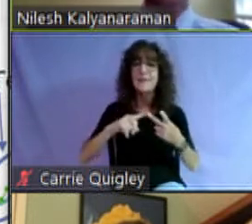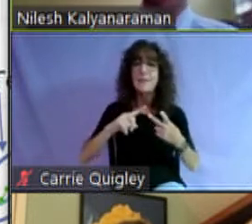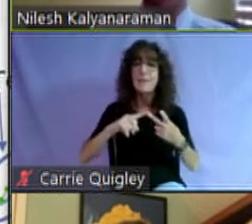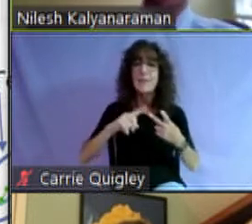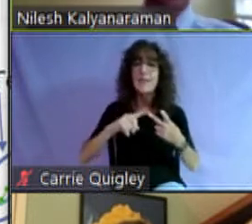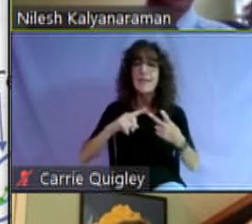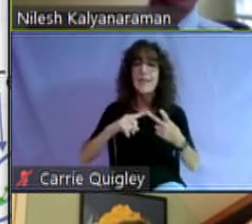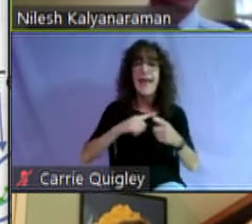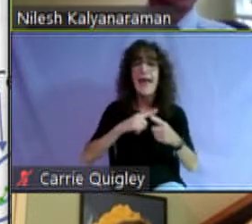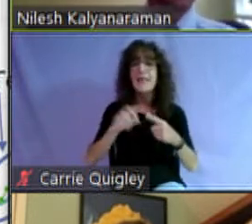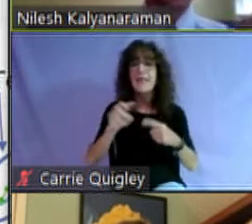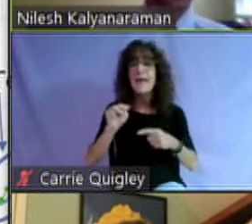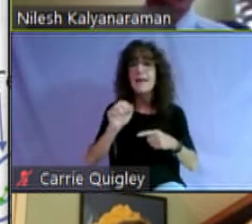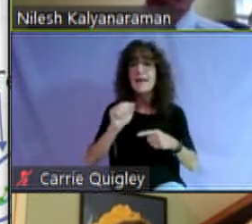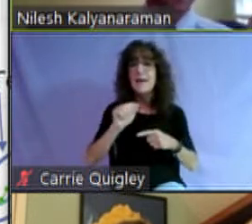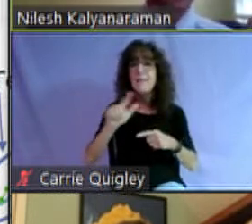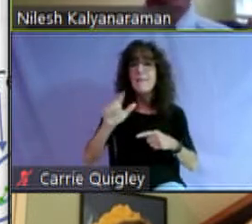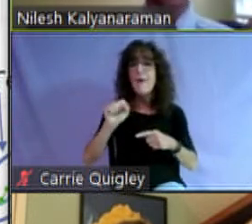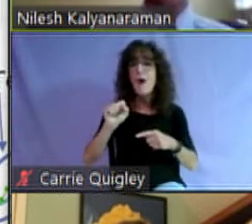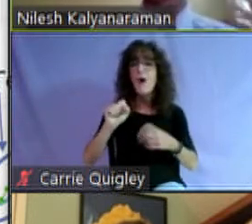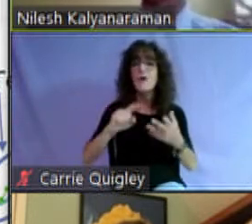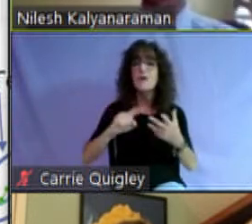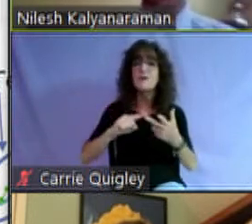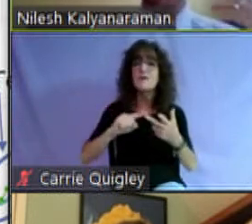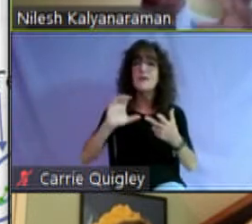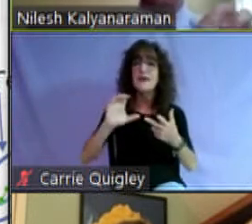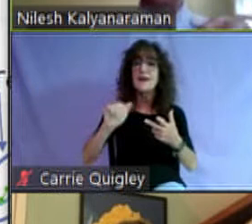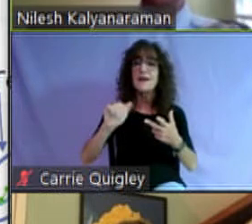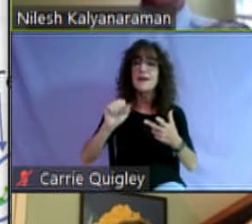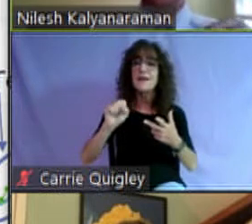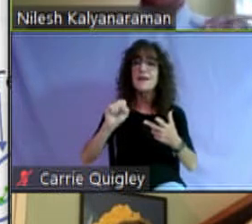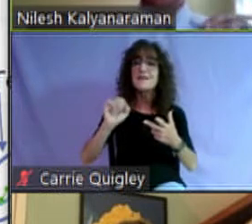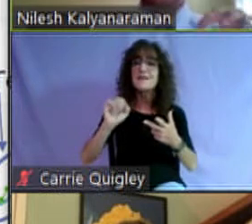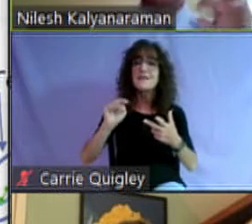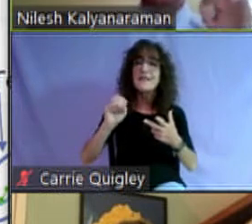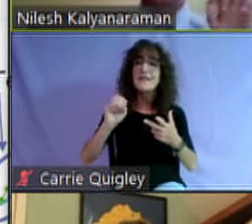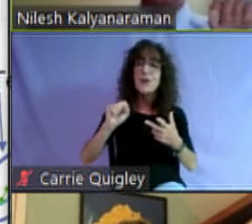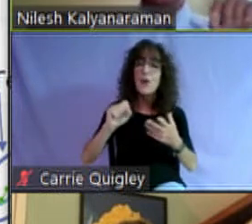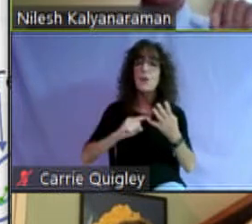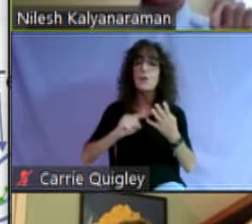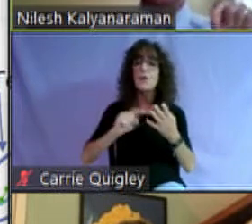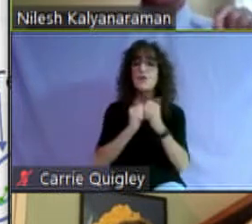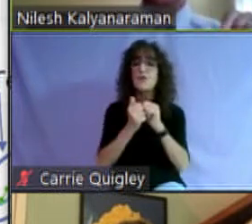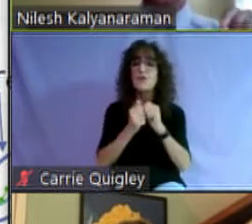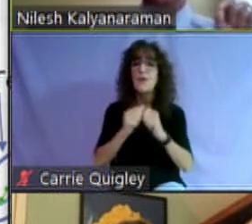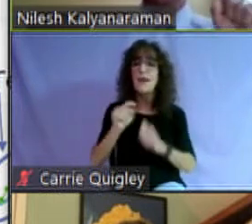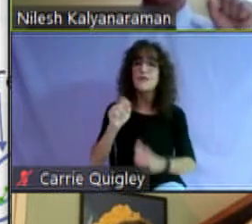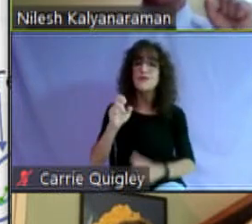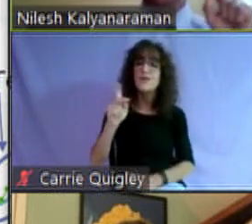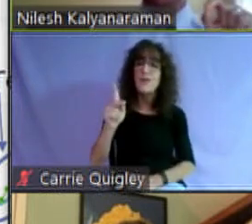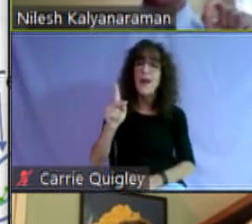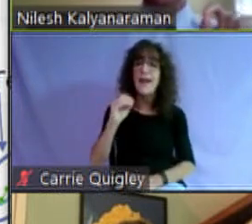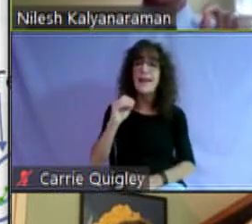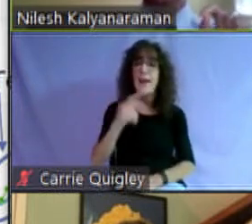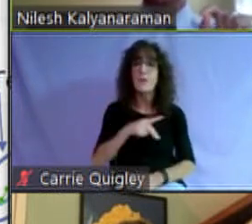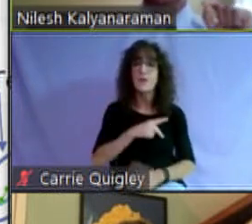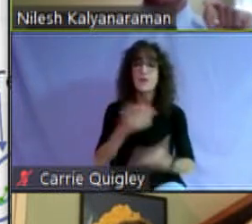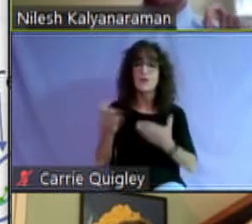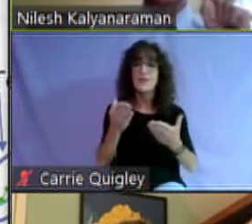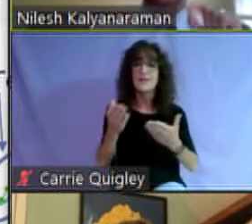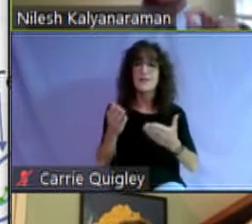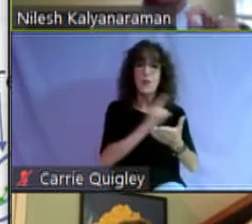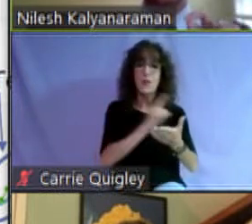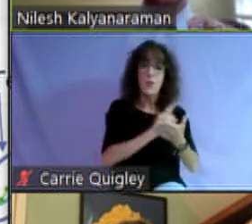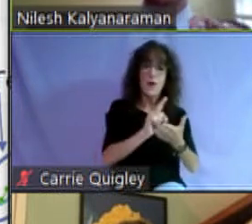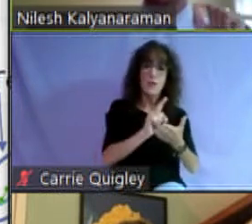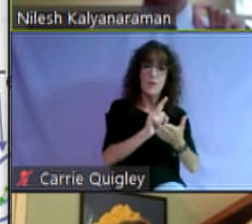and then malls, casinos, racetrack, personal services. It's a week from the first to the second, from the